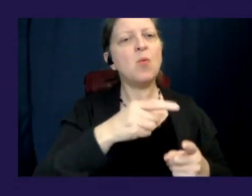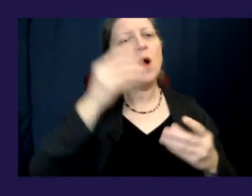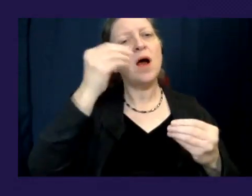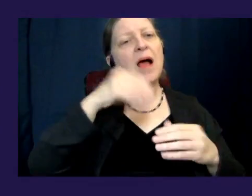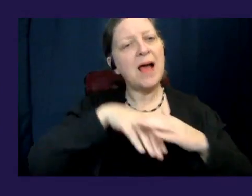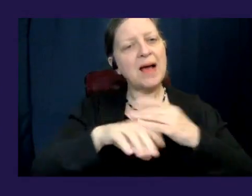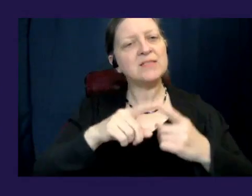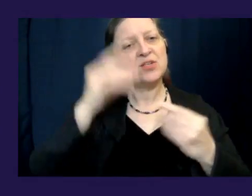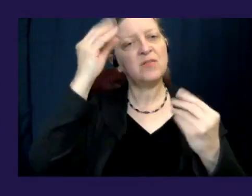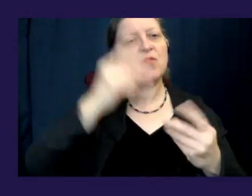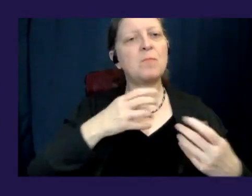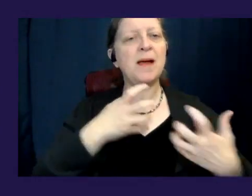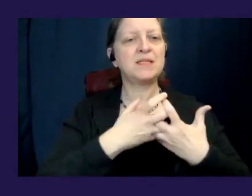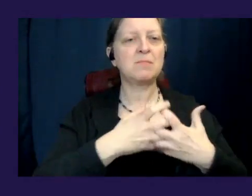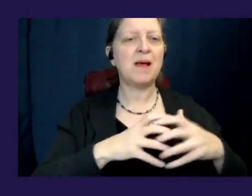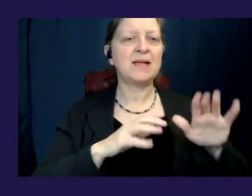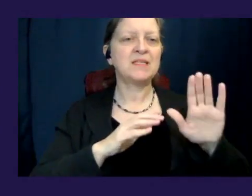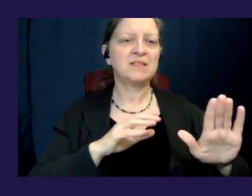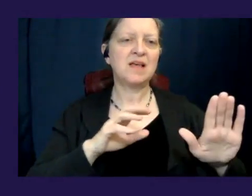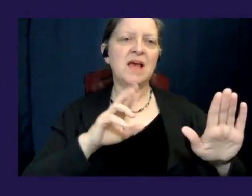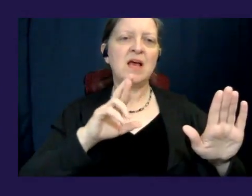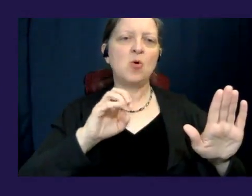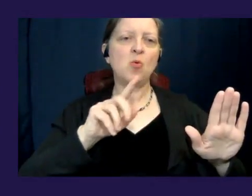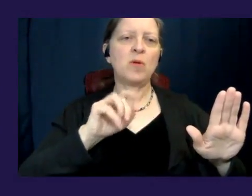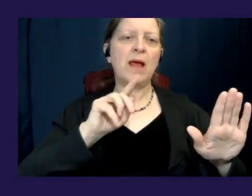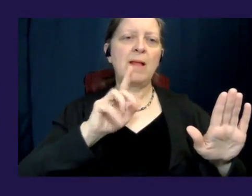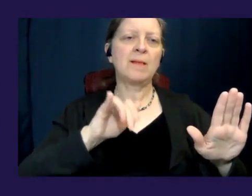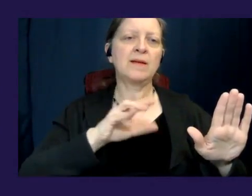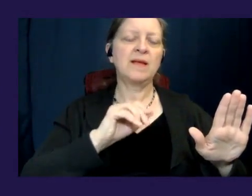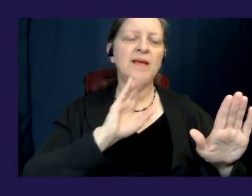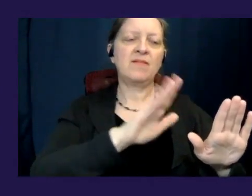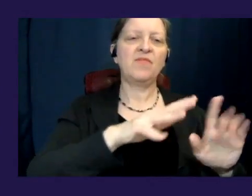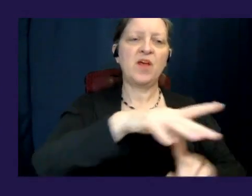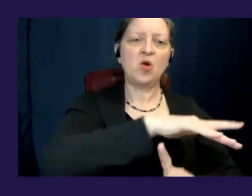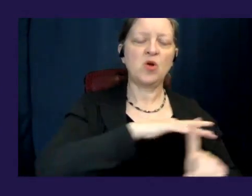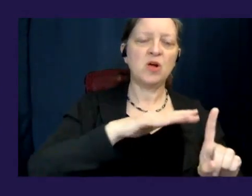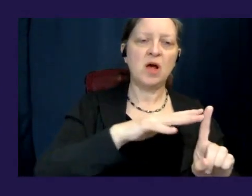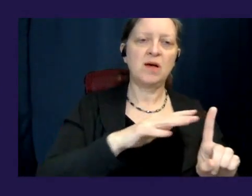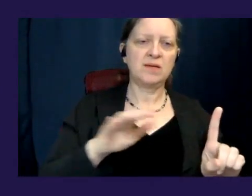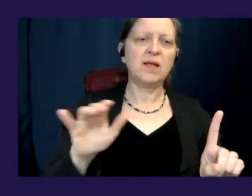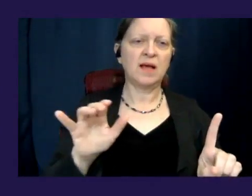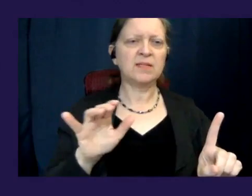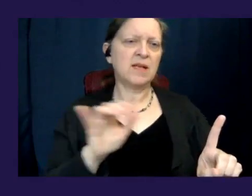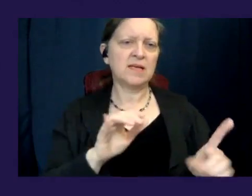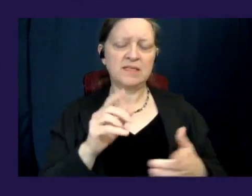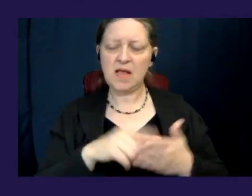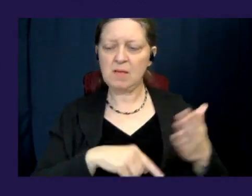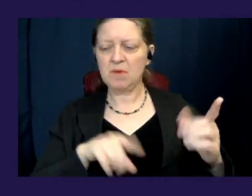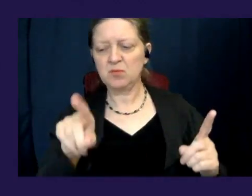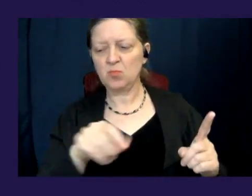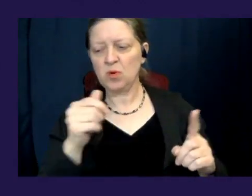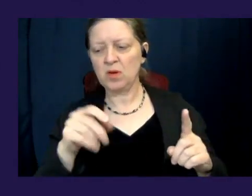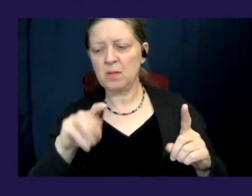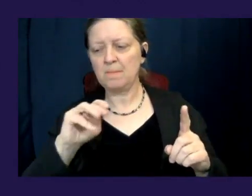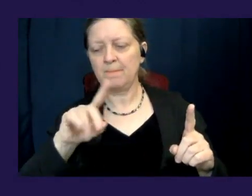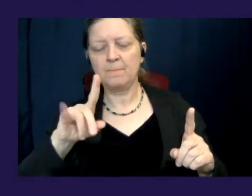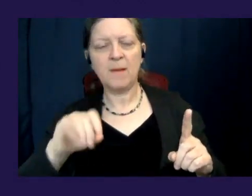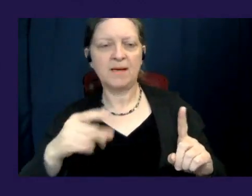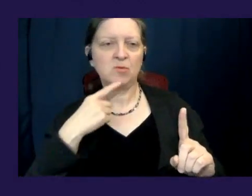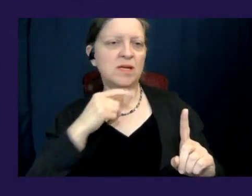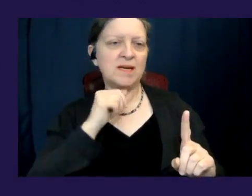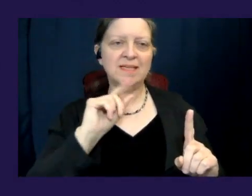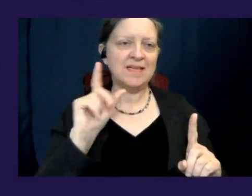in line a bit with what Maddie was saying, that it's not just about access, but also the equity and what people want. And that's where social listening comes into play a